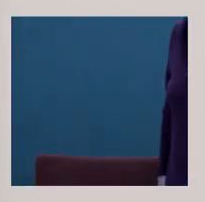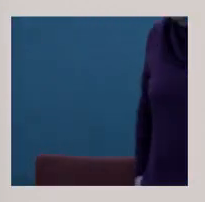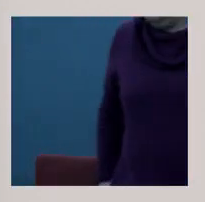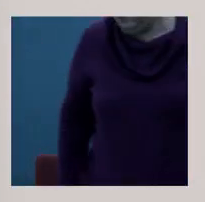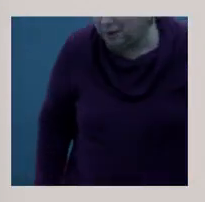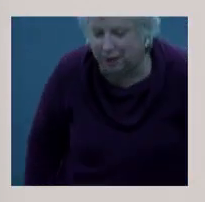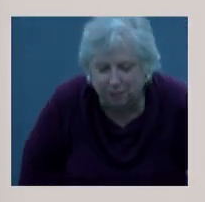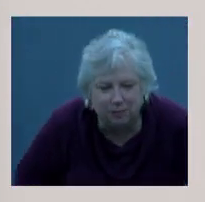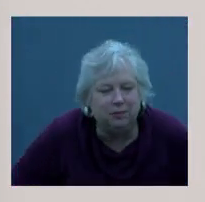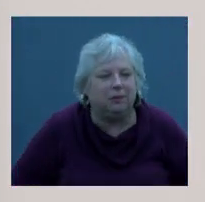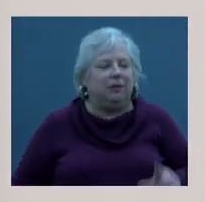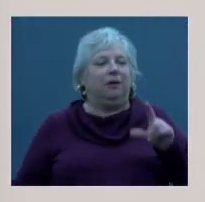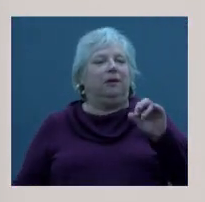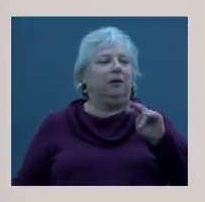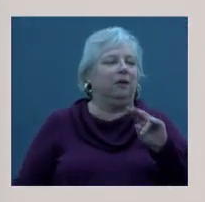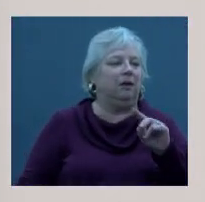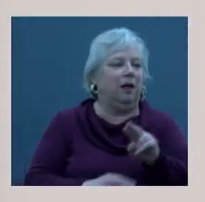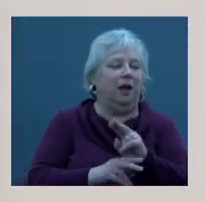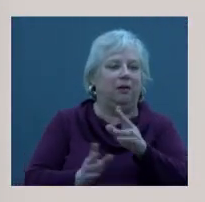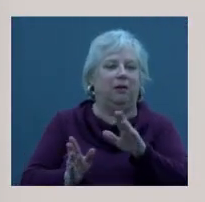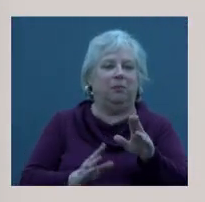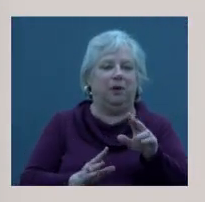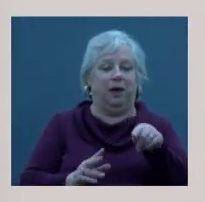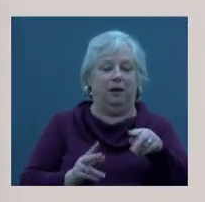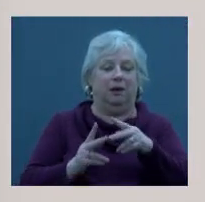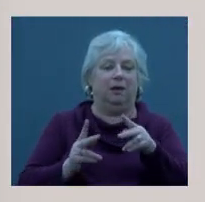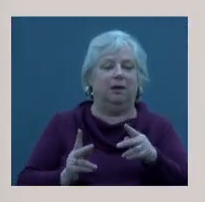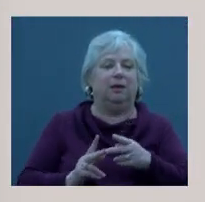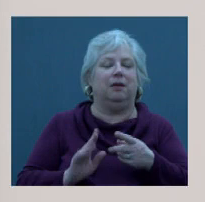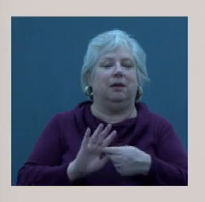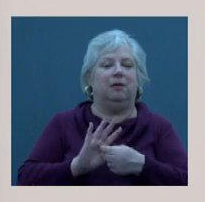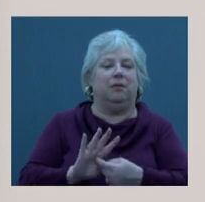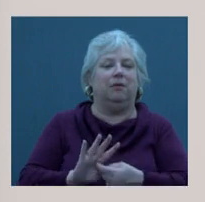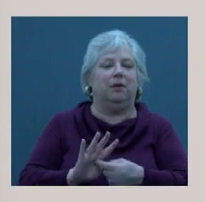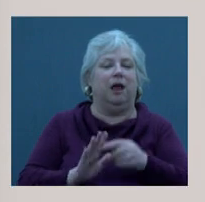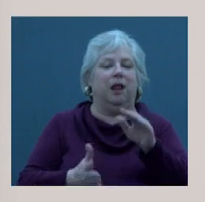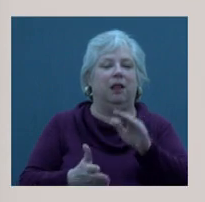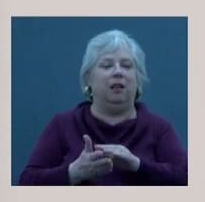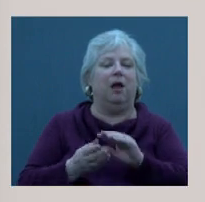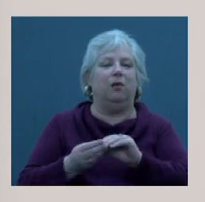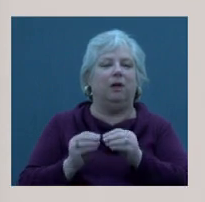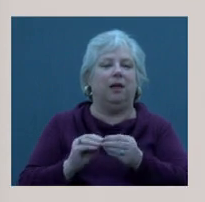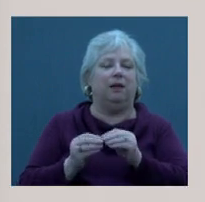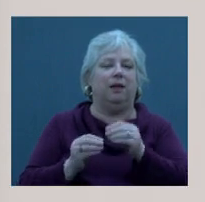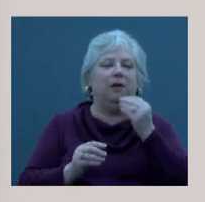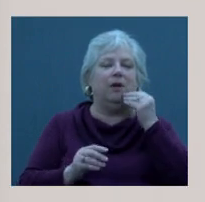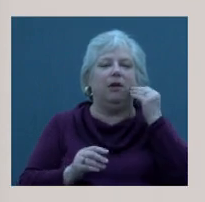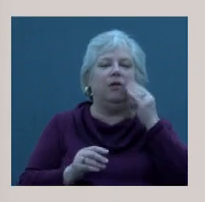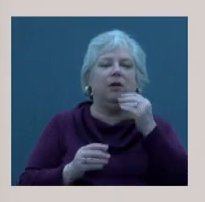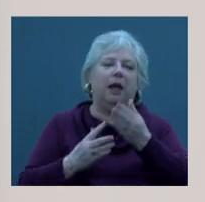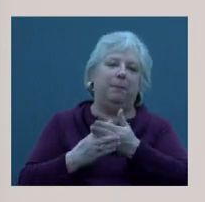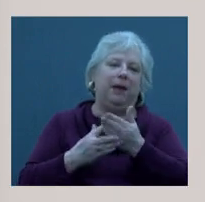plan, that this site does reflect low-density residential and